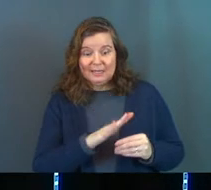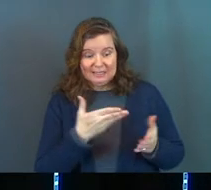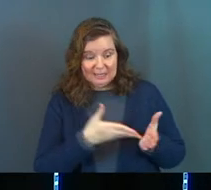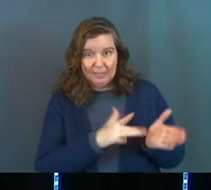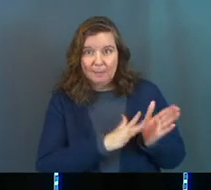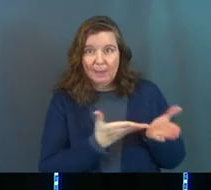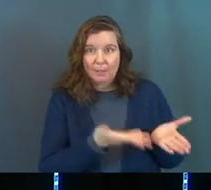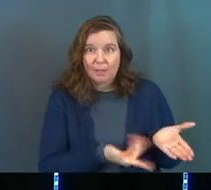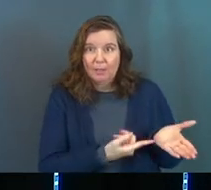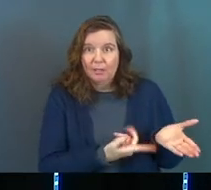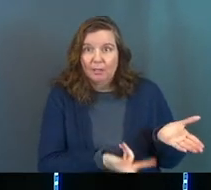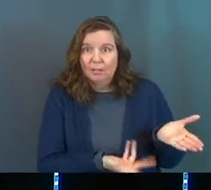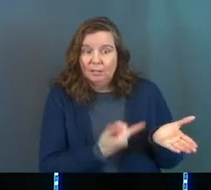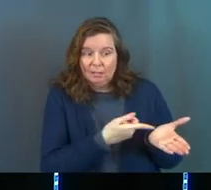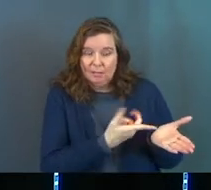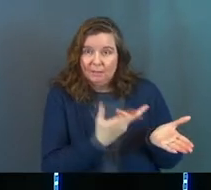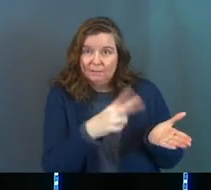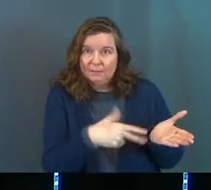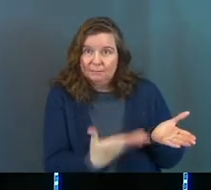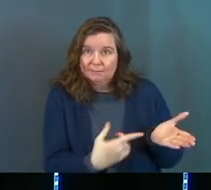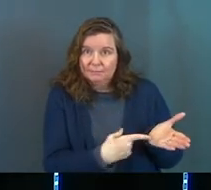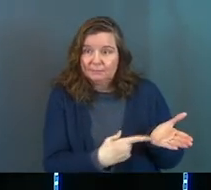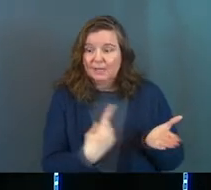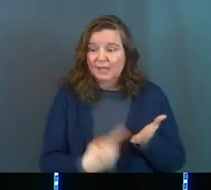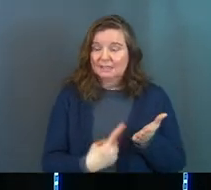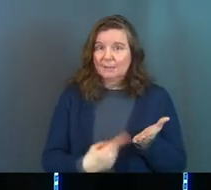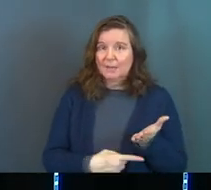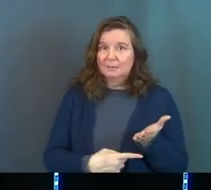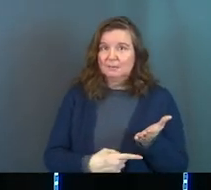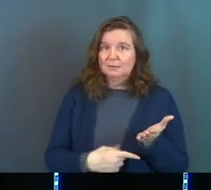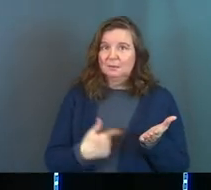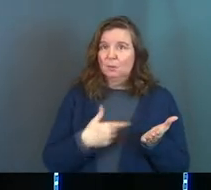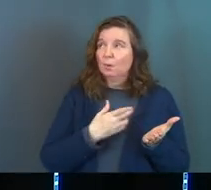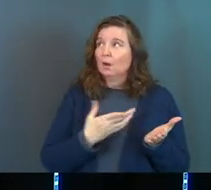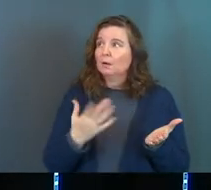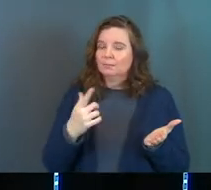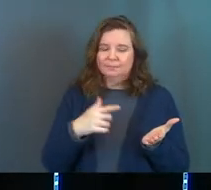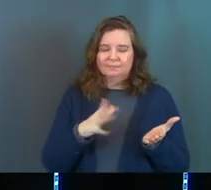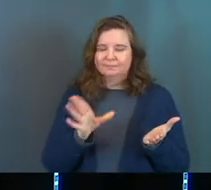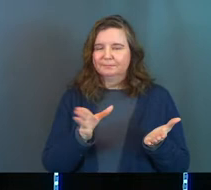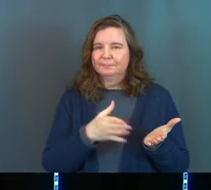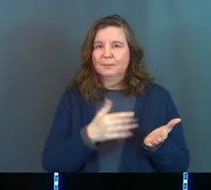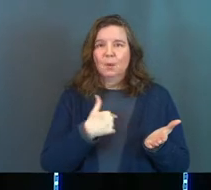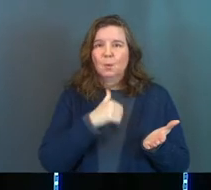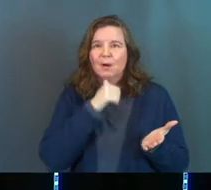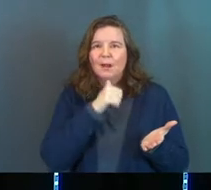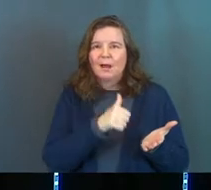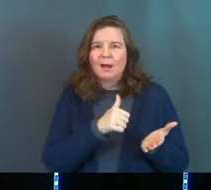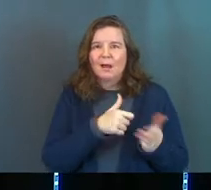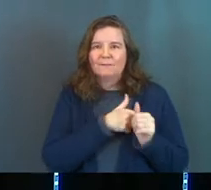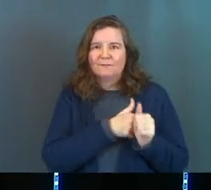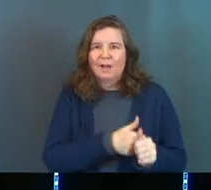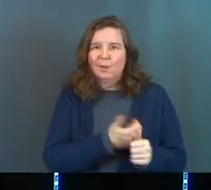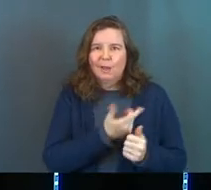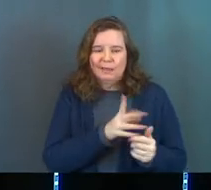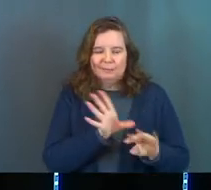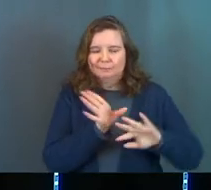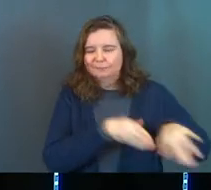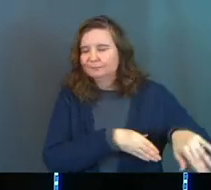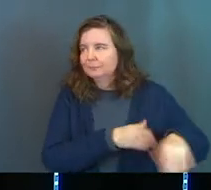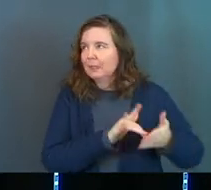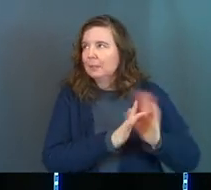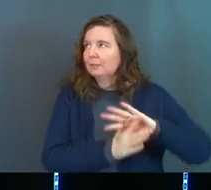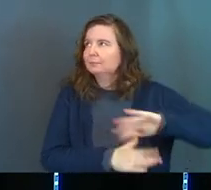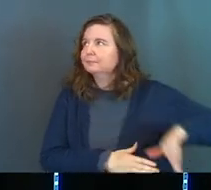it's in the Bible. And sometimes we're coming to the Bible and we're not following anything that's